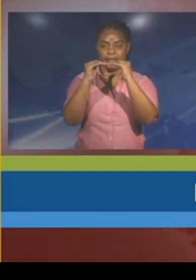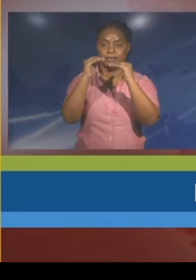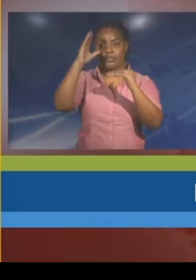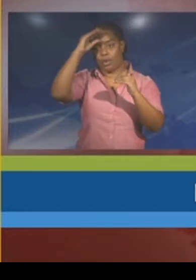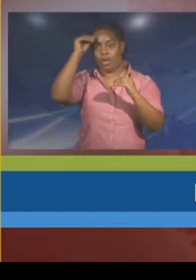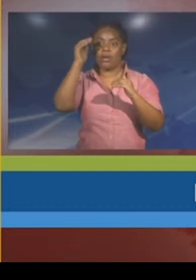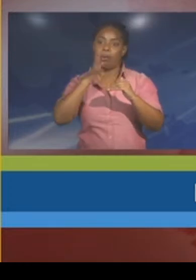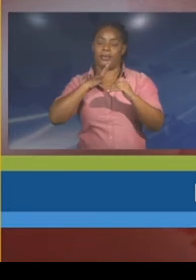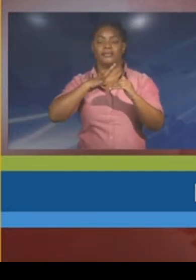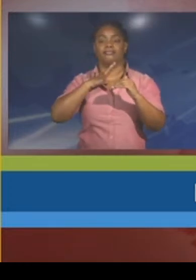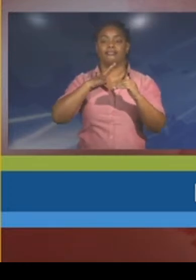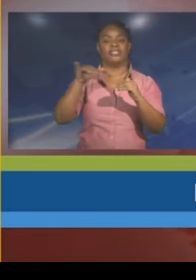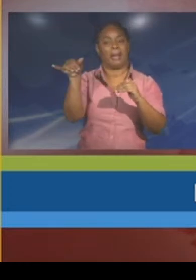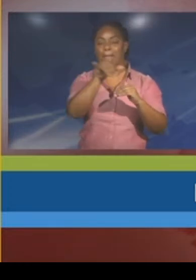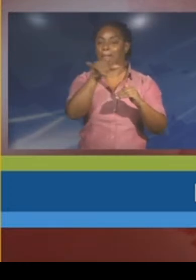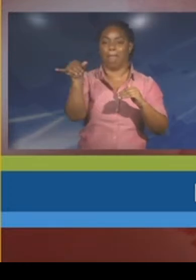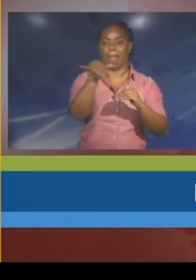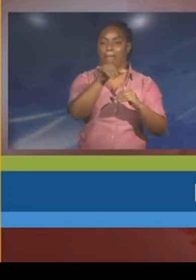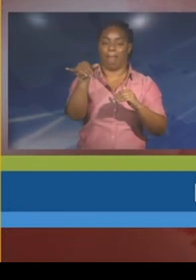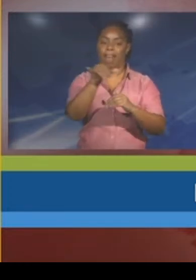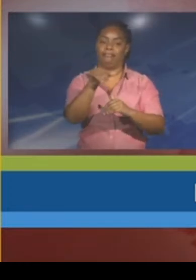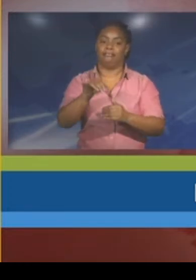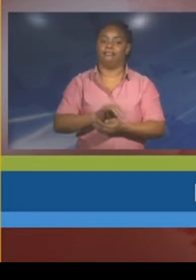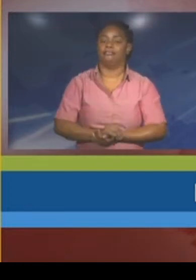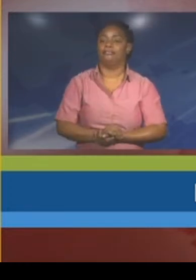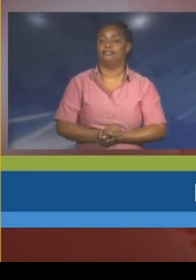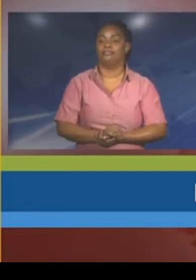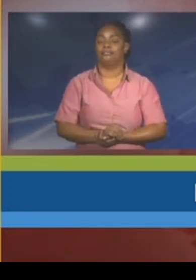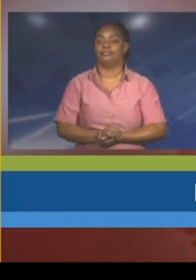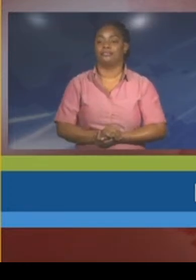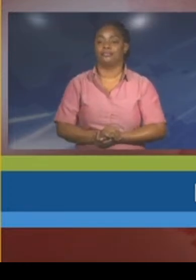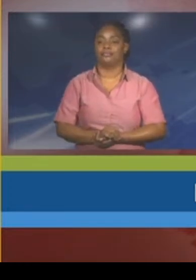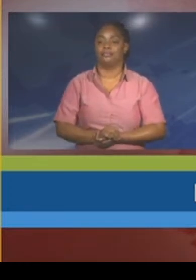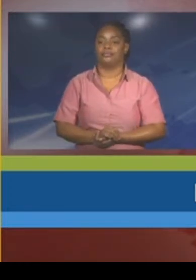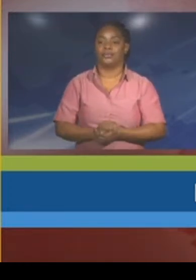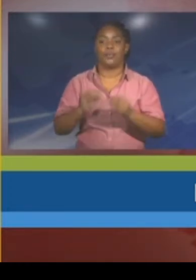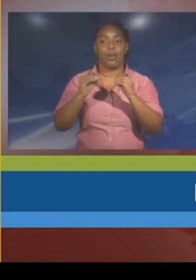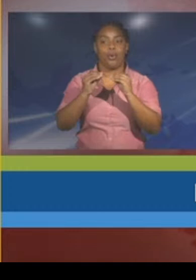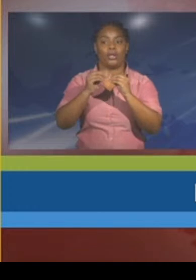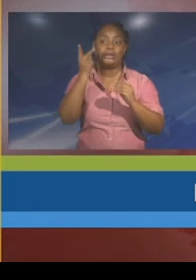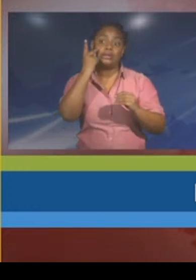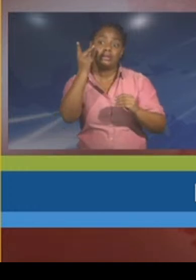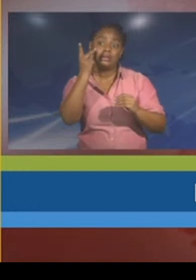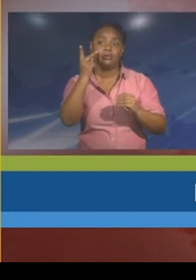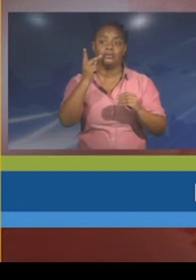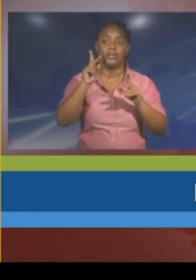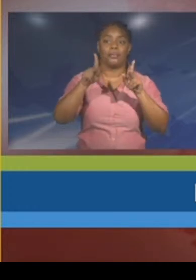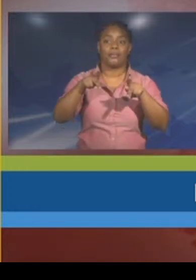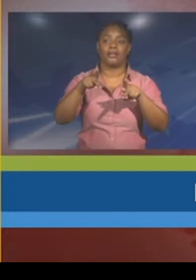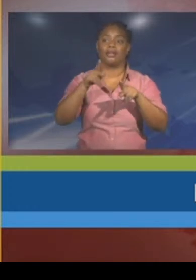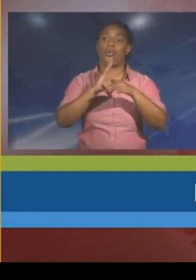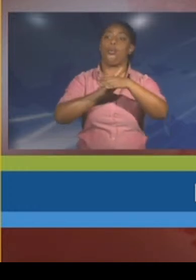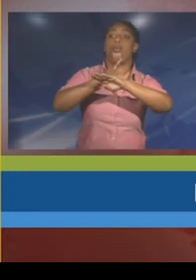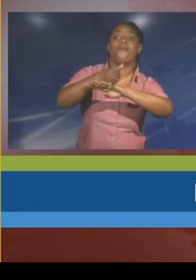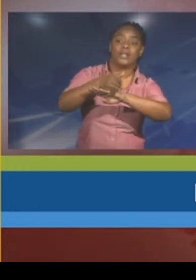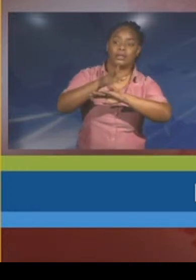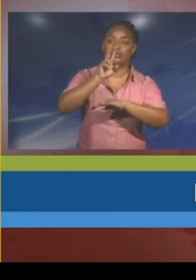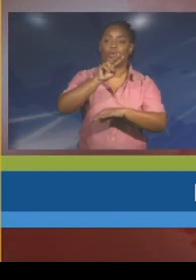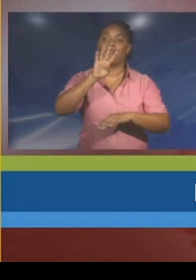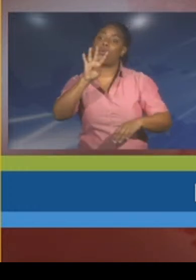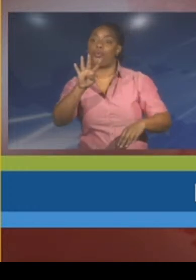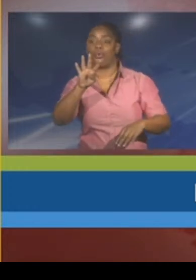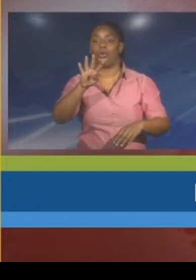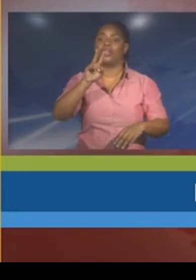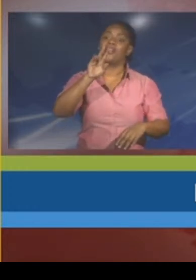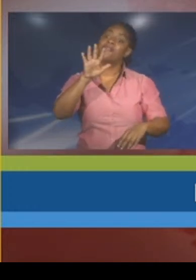of individuals being in that mobile active working age group between 20 and 49. Now, if we move to the